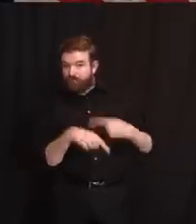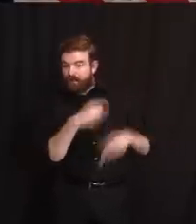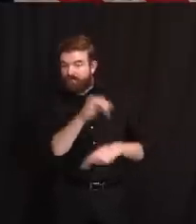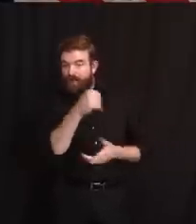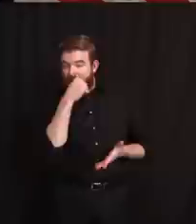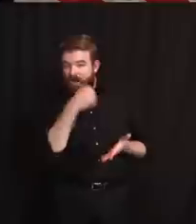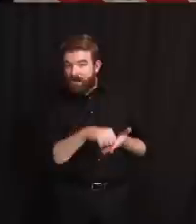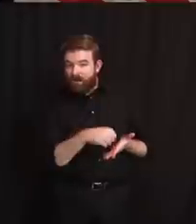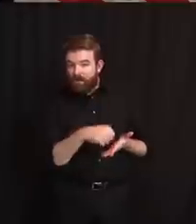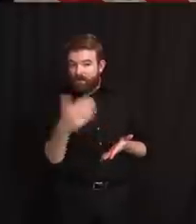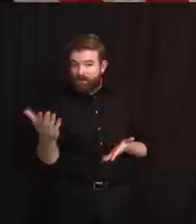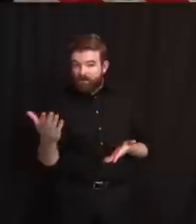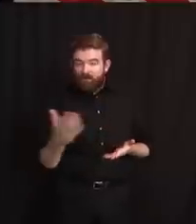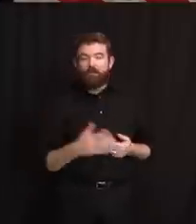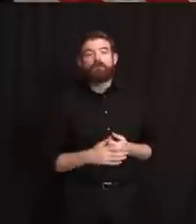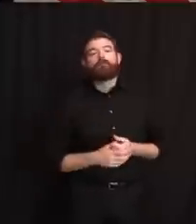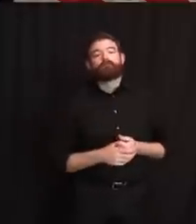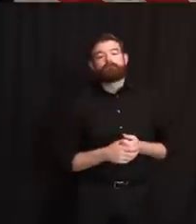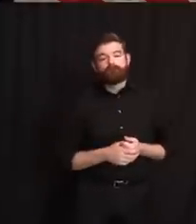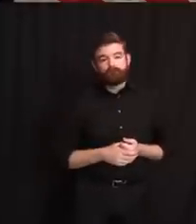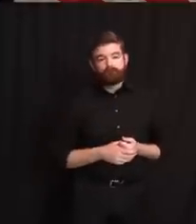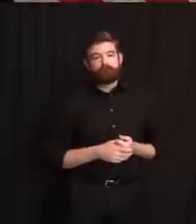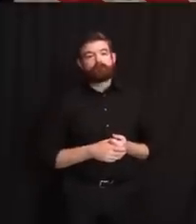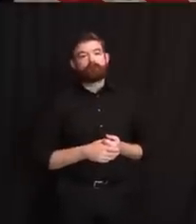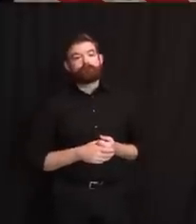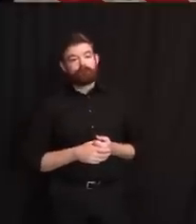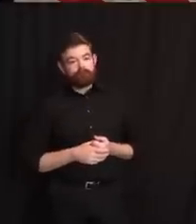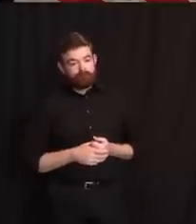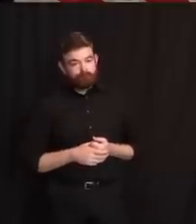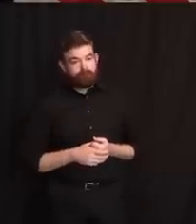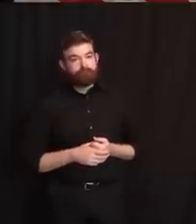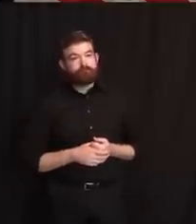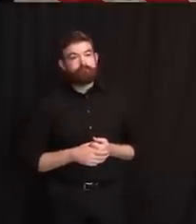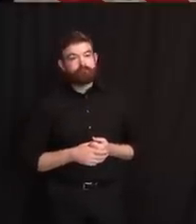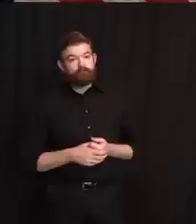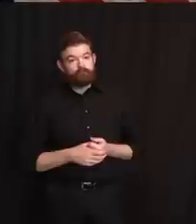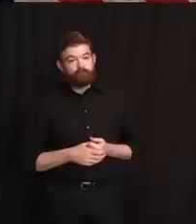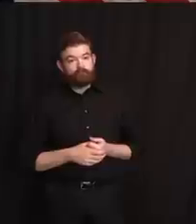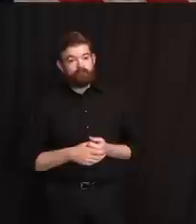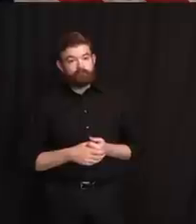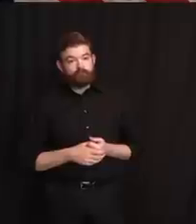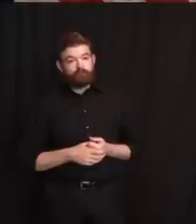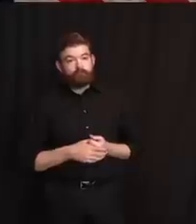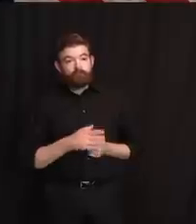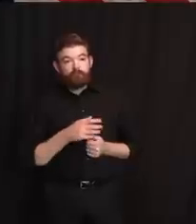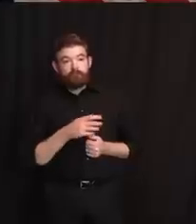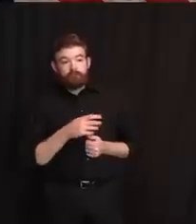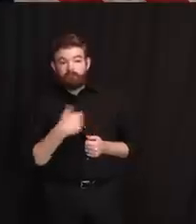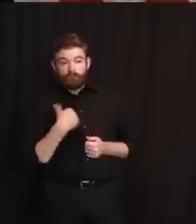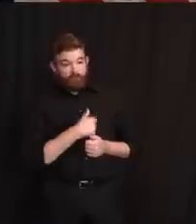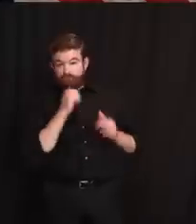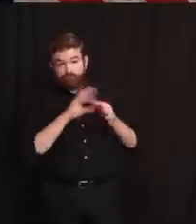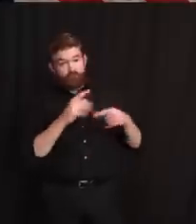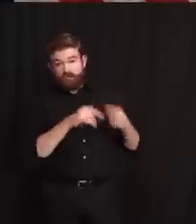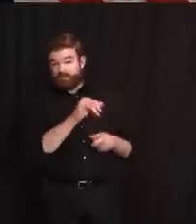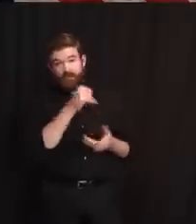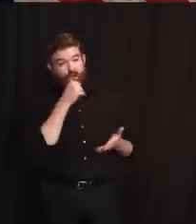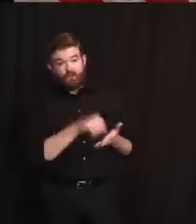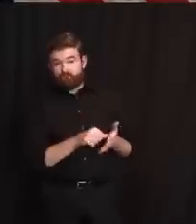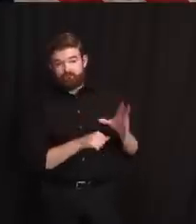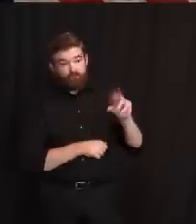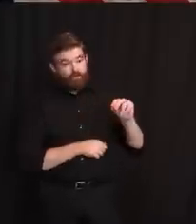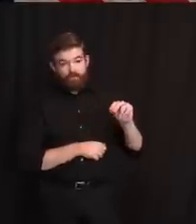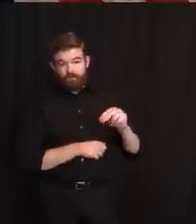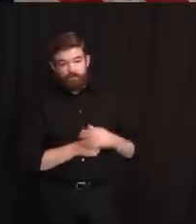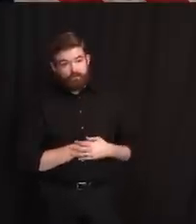could speak on behalf of all of us with complete conviction. We've said all we're going to say about that letter. Plenty of people come in and tee off on me, either in emails, texts,